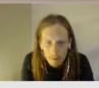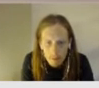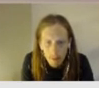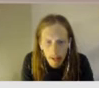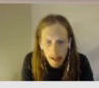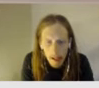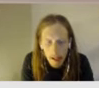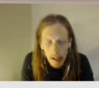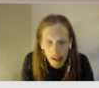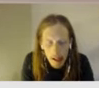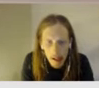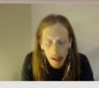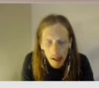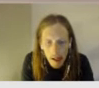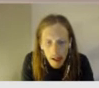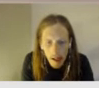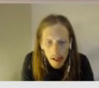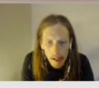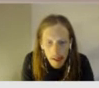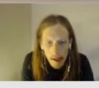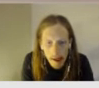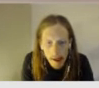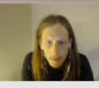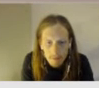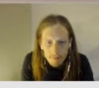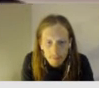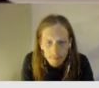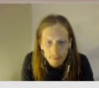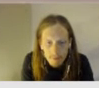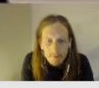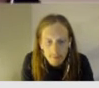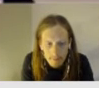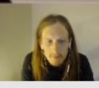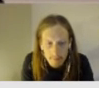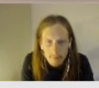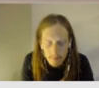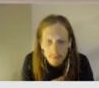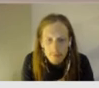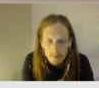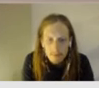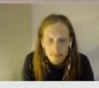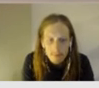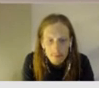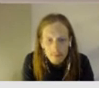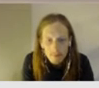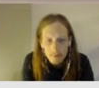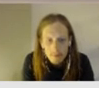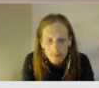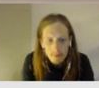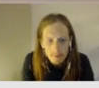apple and encountered a group of kids who were living on the streets, you know, making their money in a dangerous